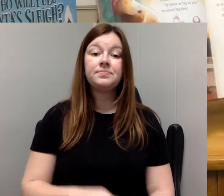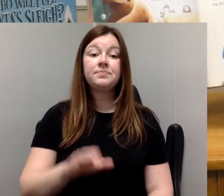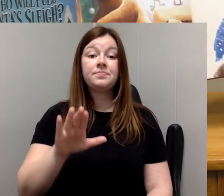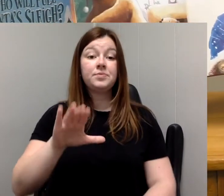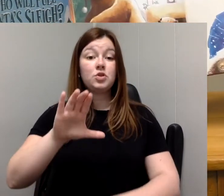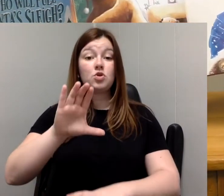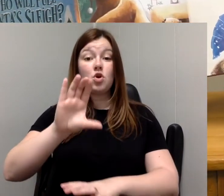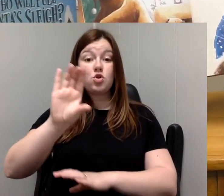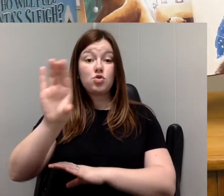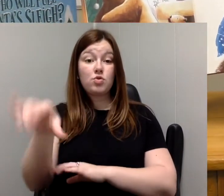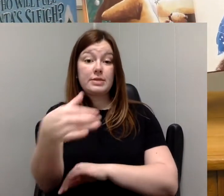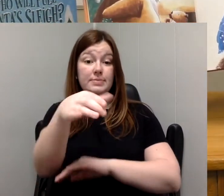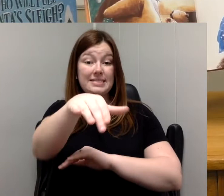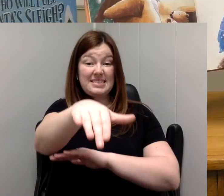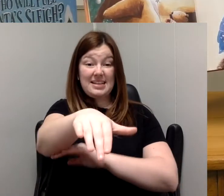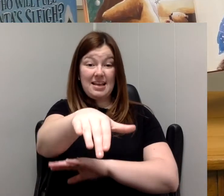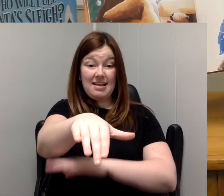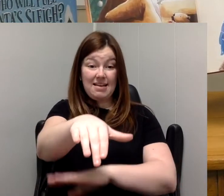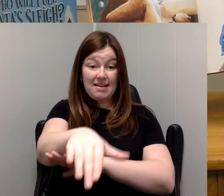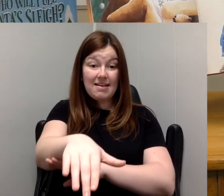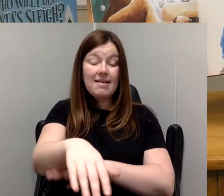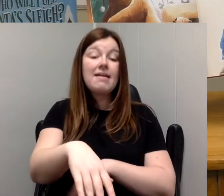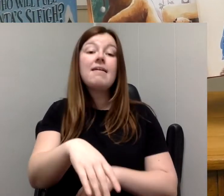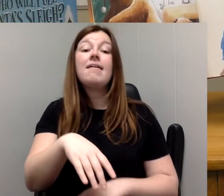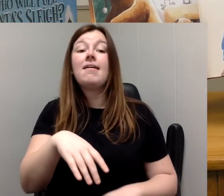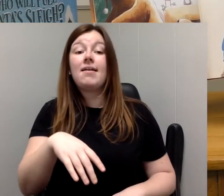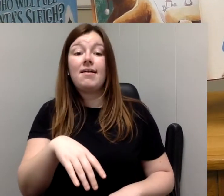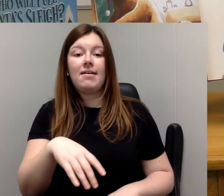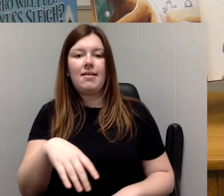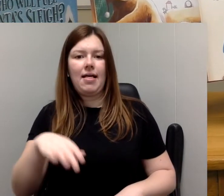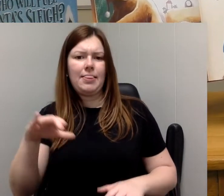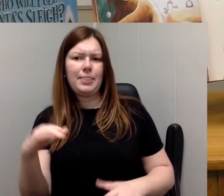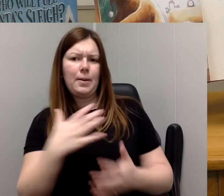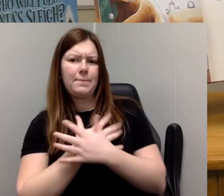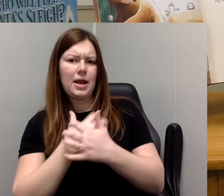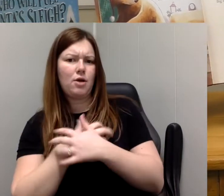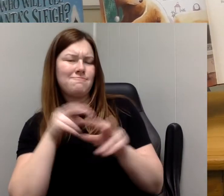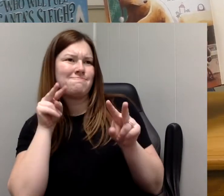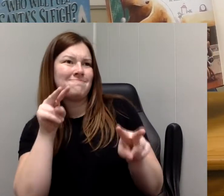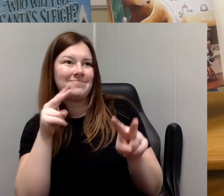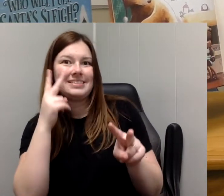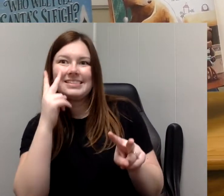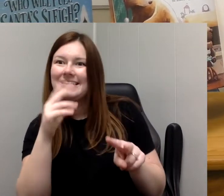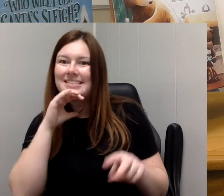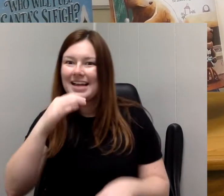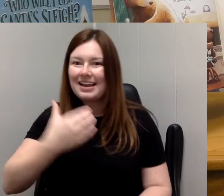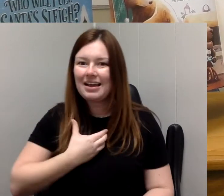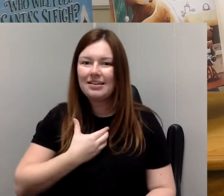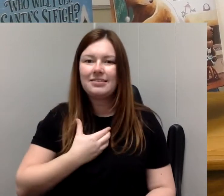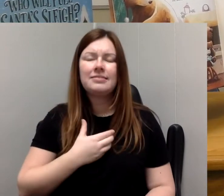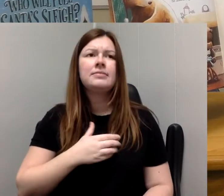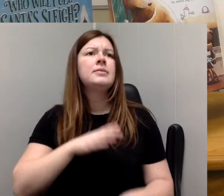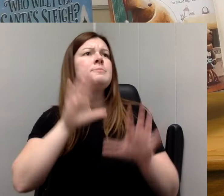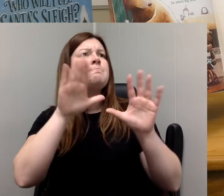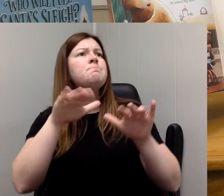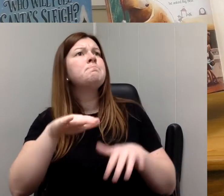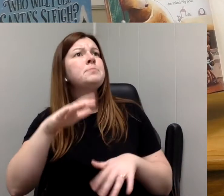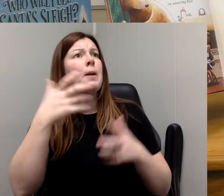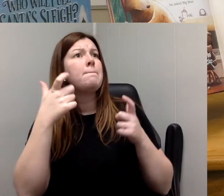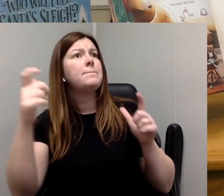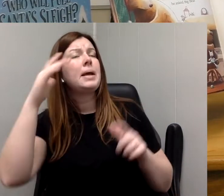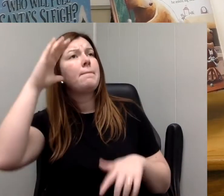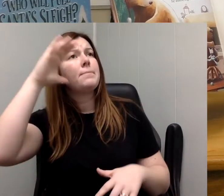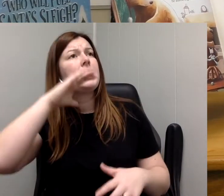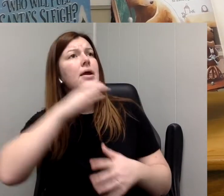It was Christmas Eve, and Little Bear was looking forward to seeing Santa. "Is Santa as big as you?" he asked Big